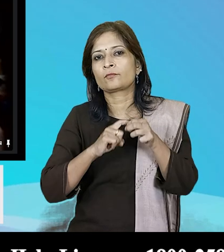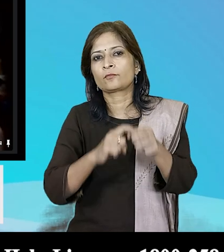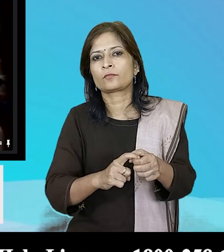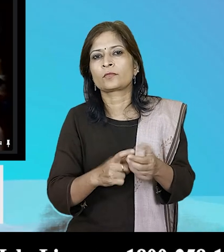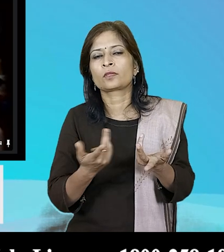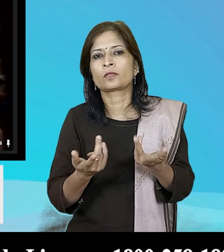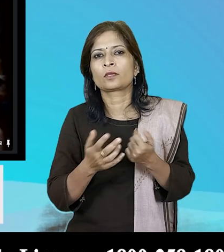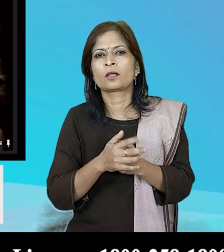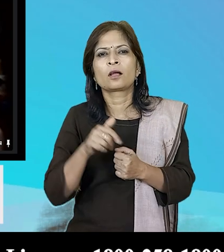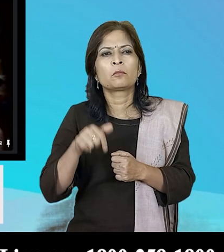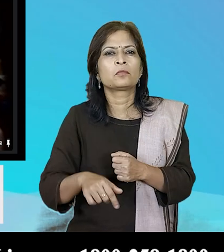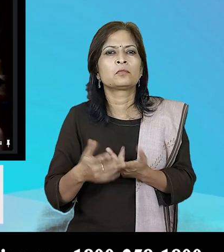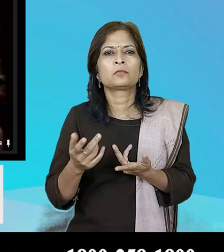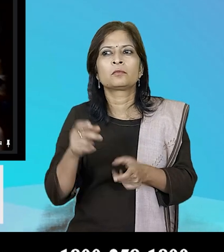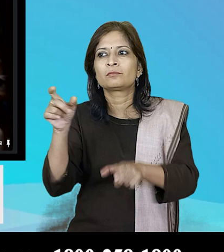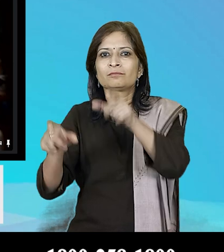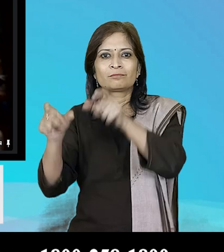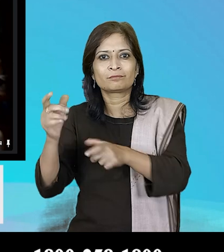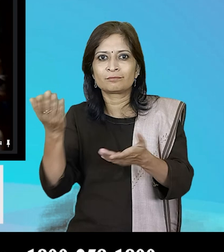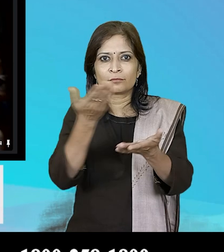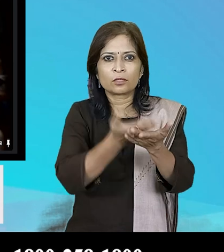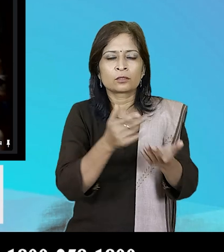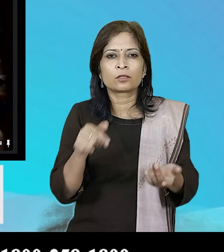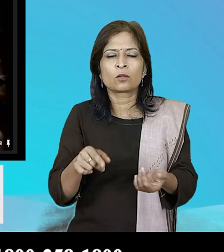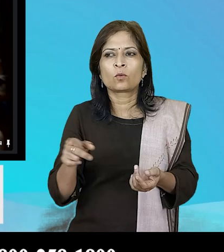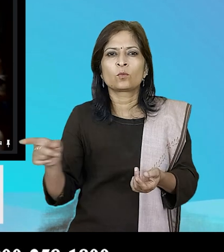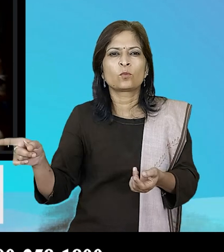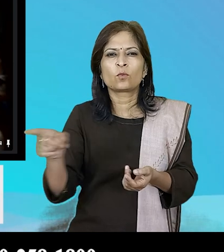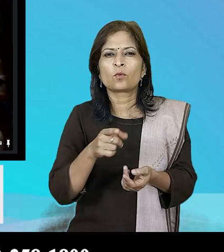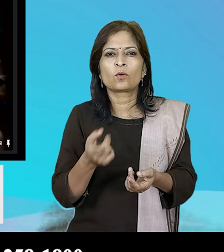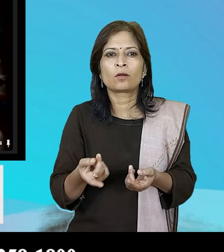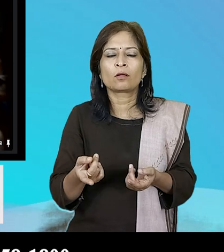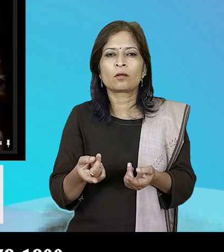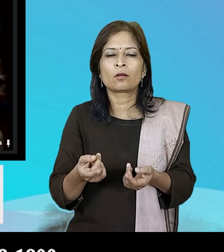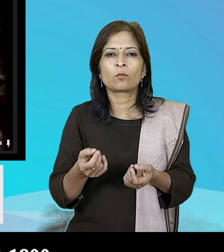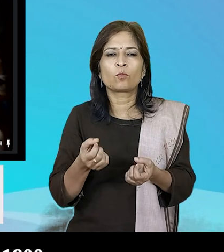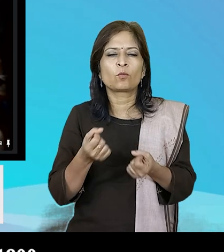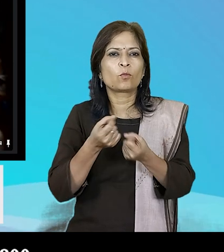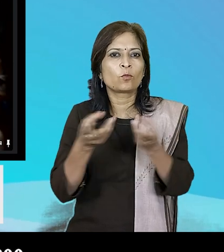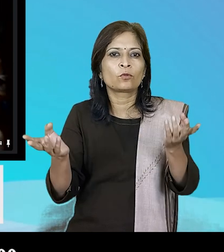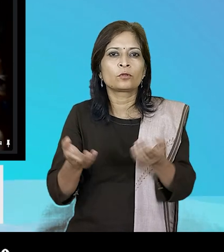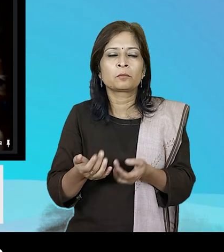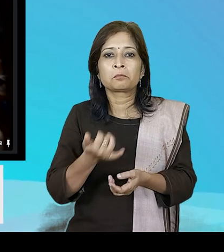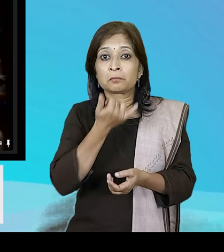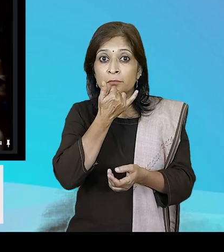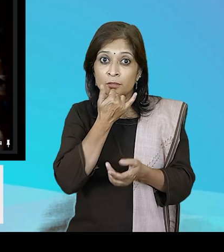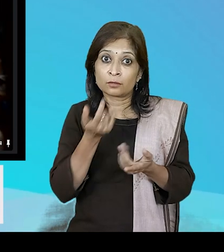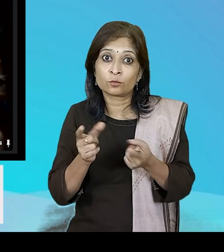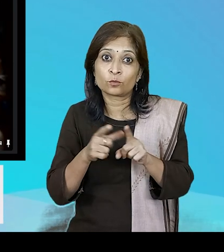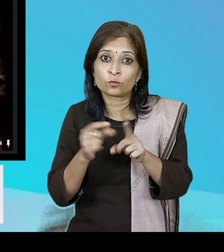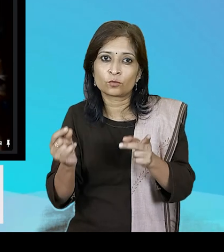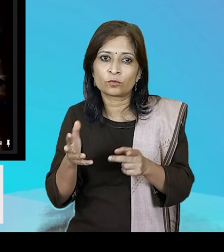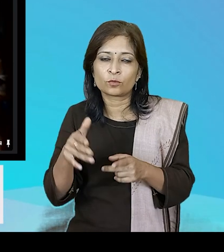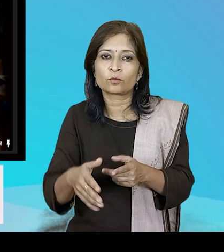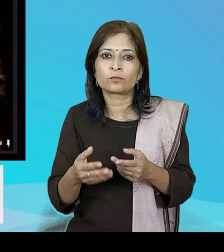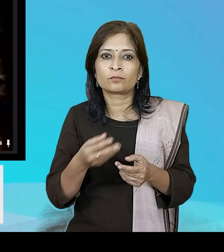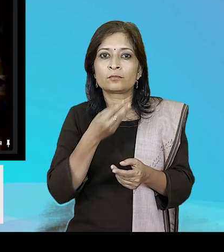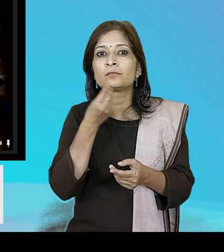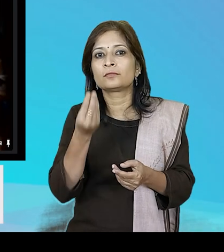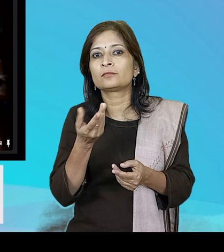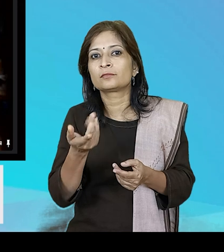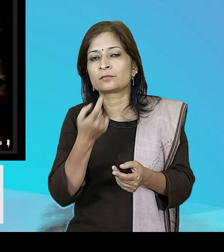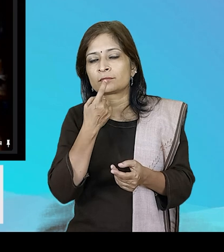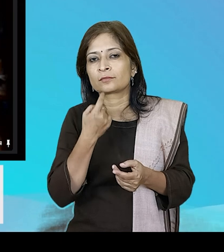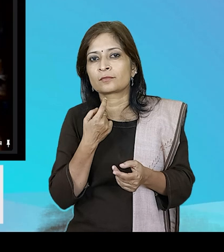would want to know which are the common mistakes that people usually do, the applicants usually do, which they should avoid. I will